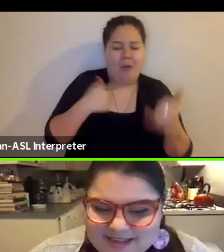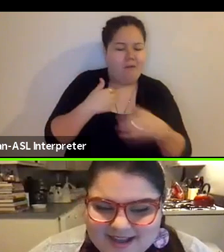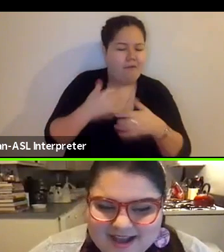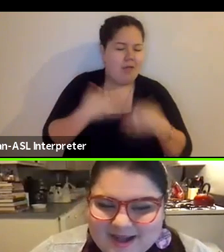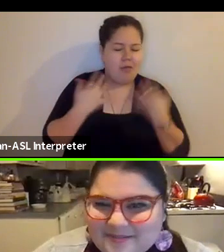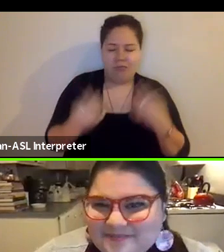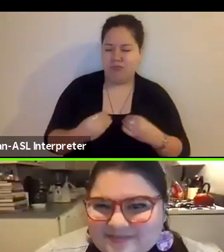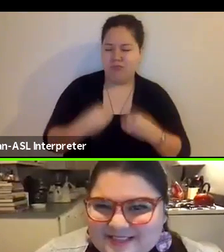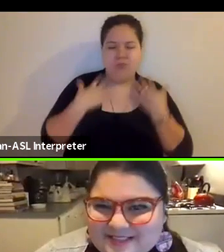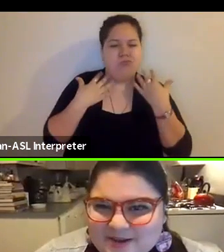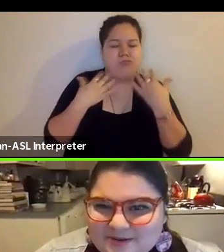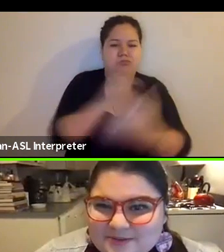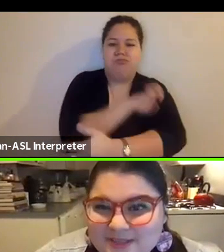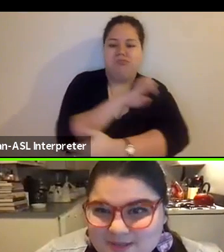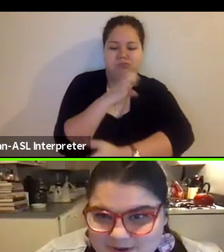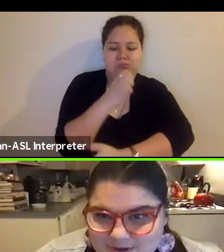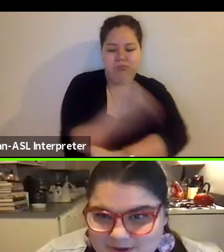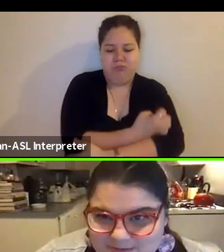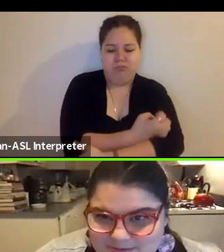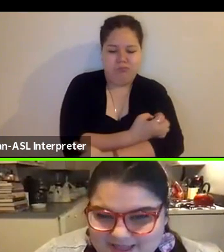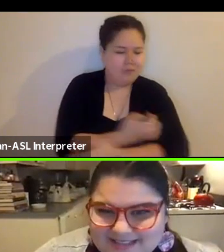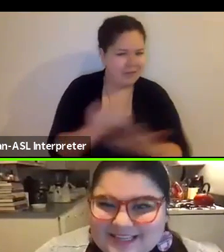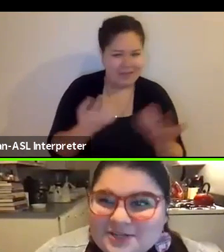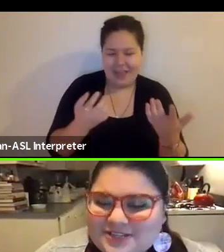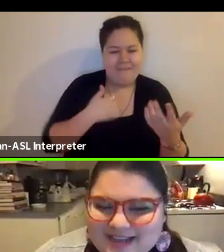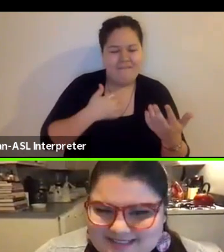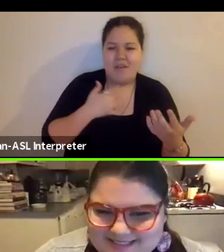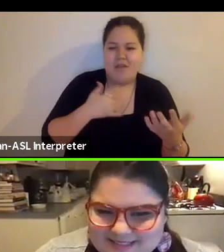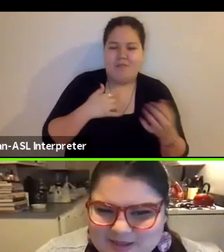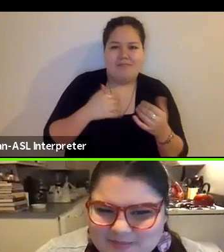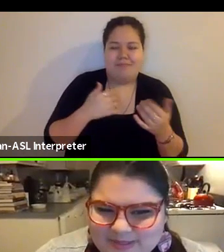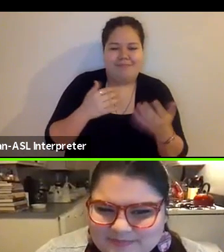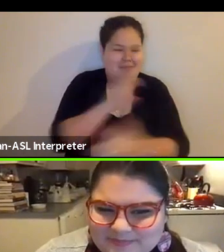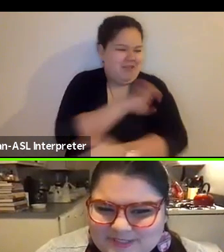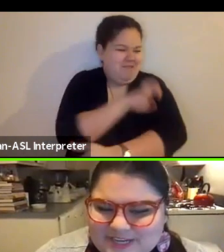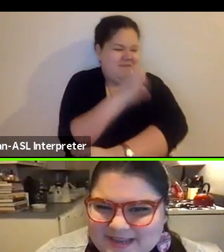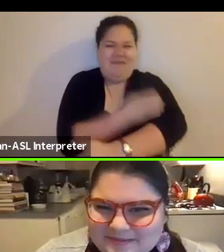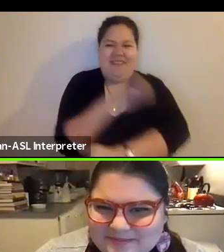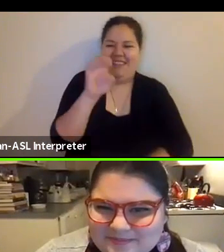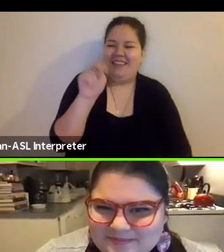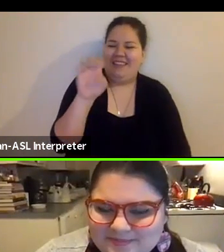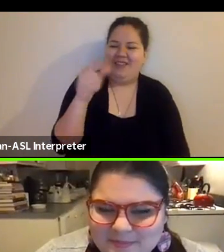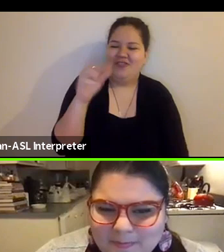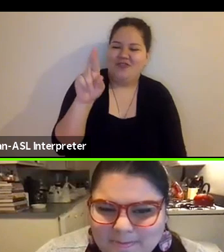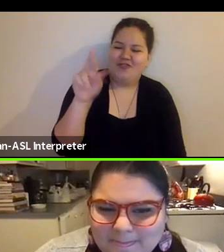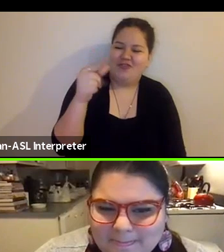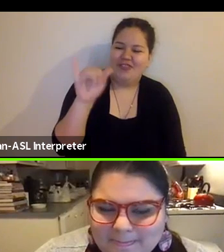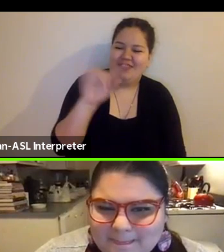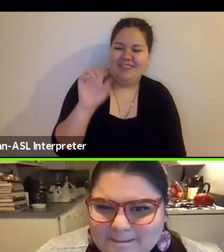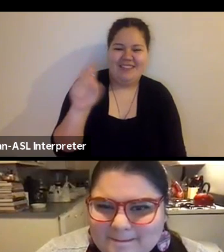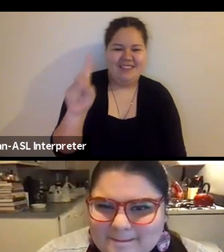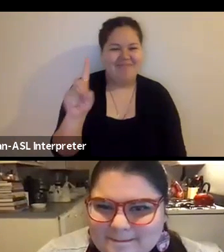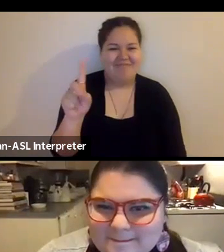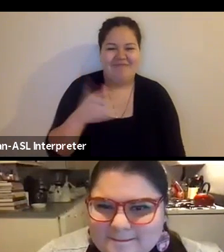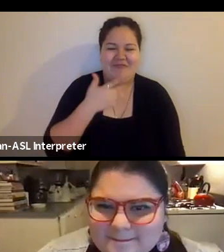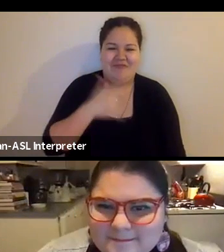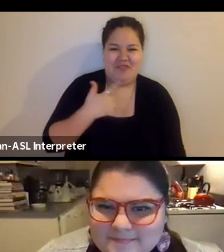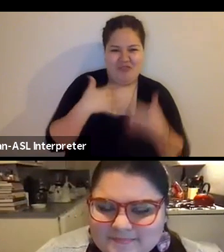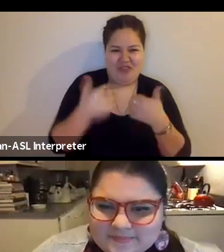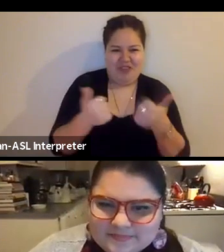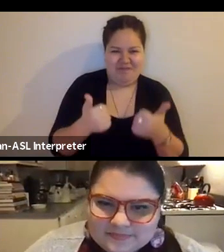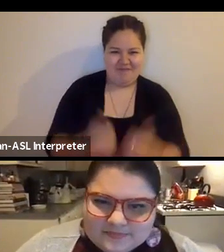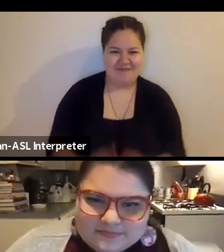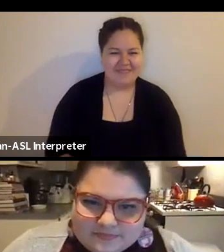quarantine. So thank you all for that. Energized is my word. Check. This is Rue.